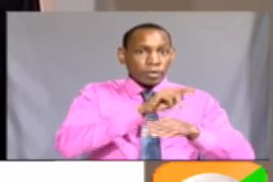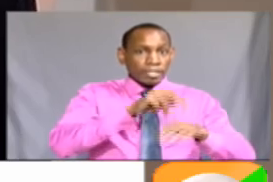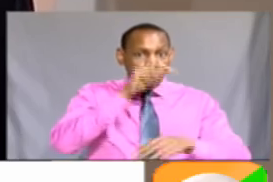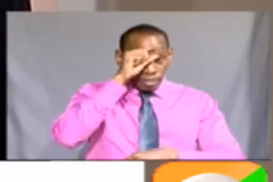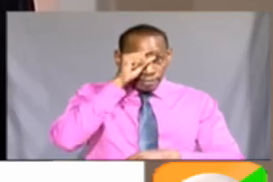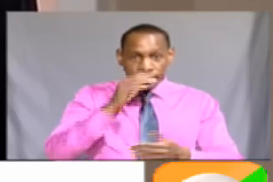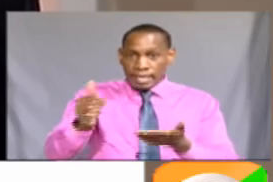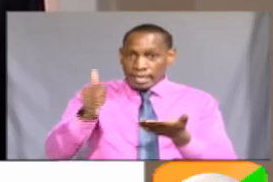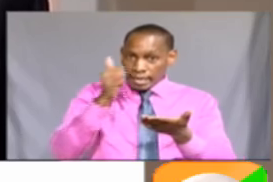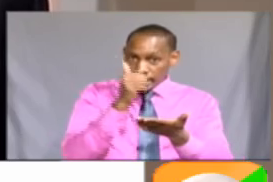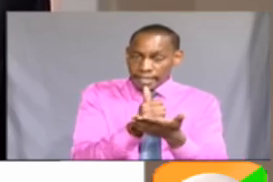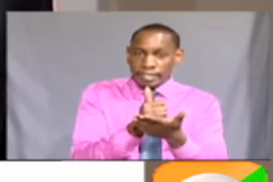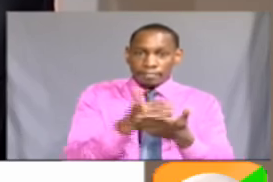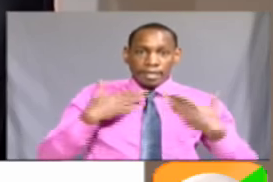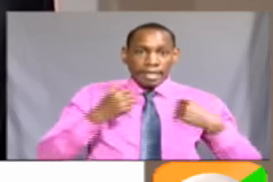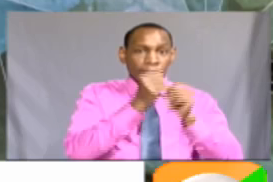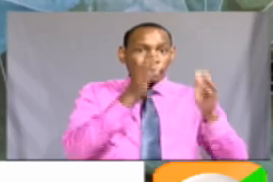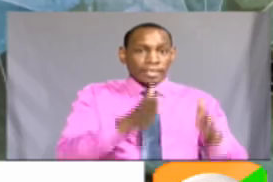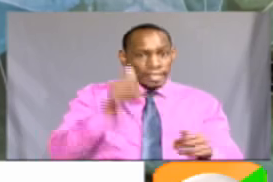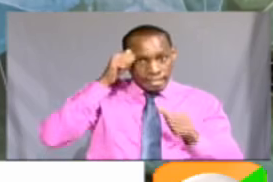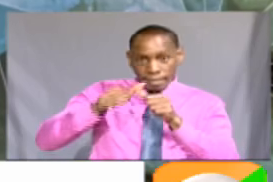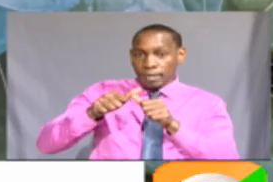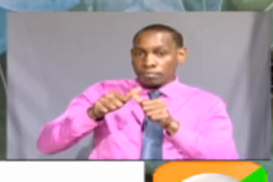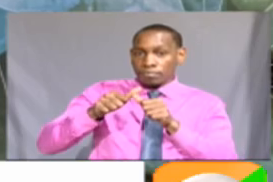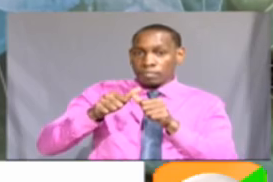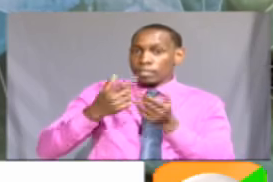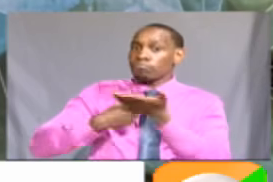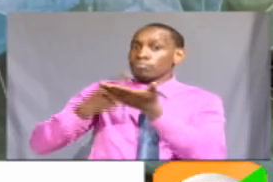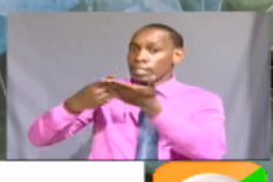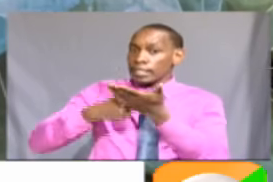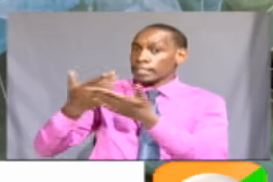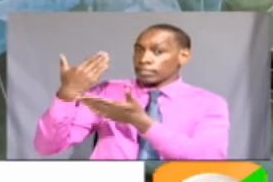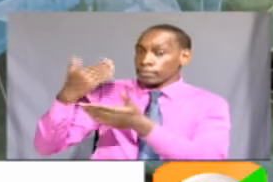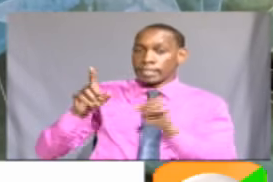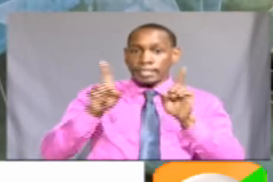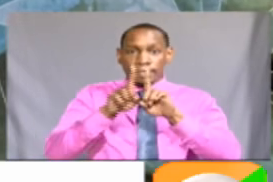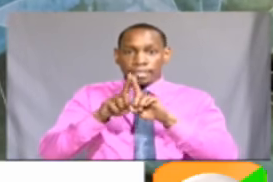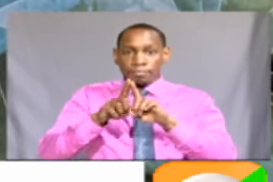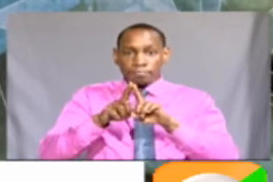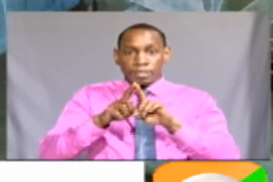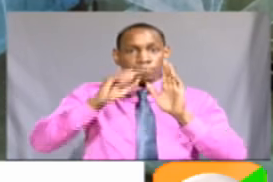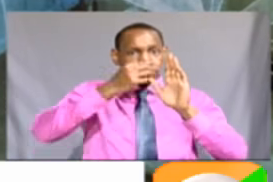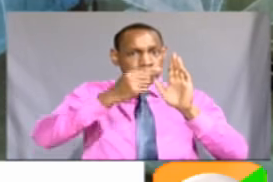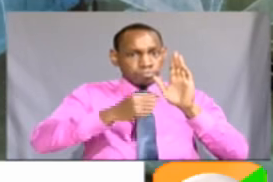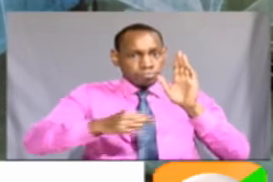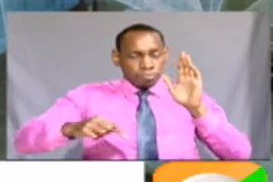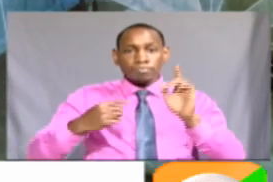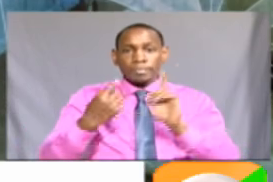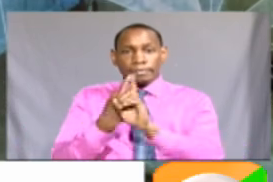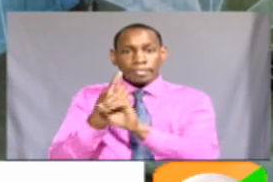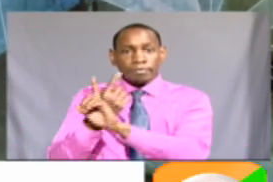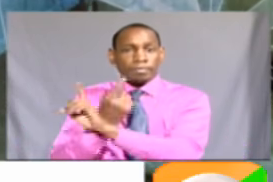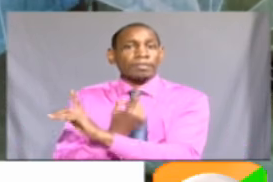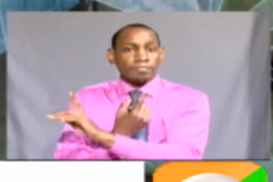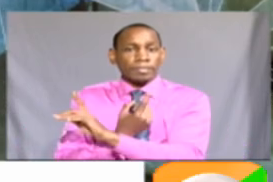government for hiring of health workers. You remember that discussion? And there's a breakdown on